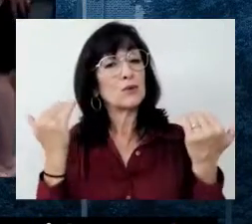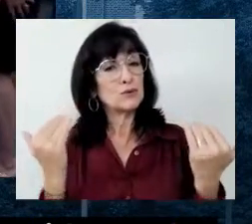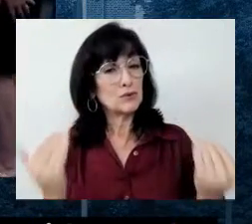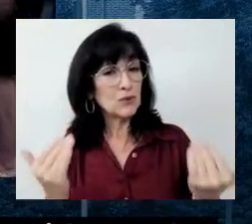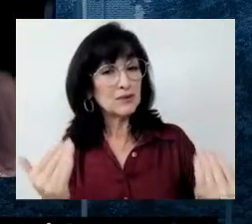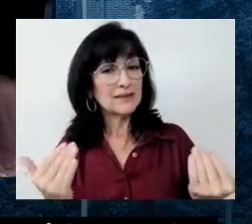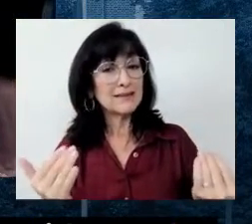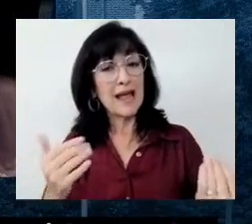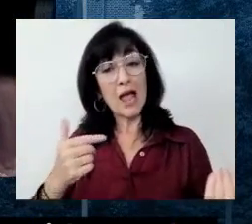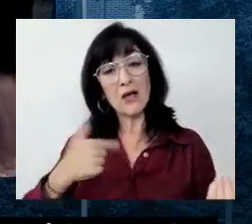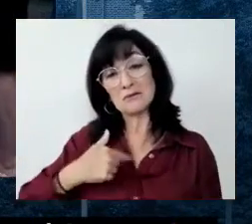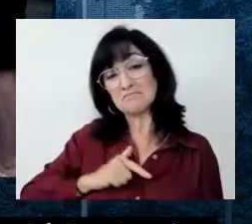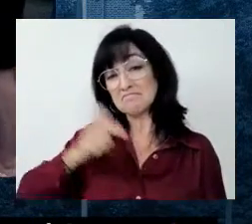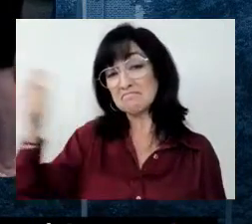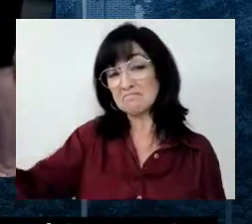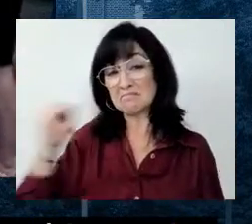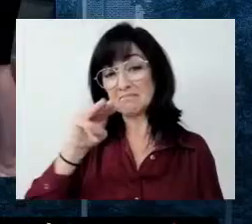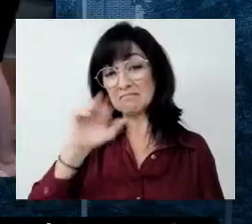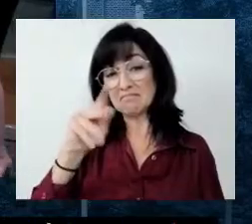is.